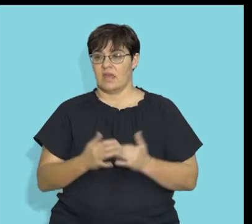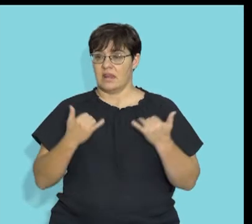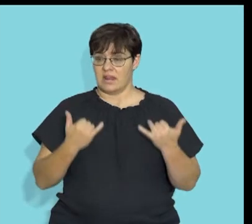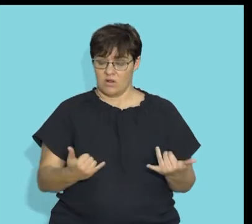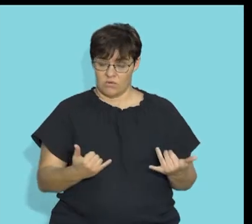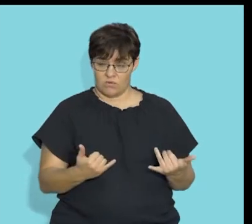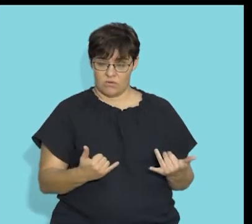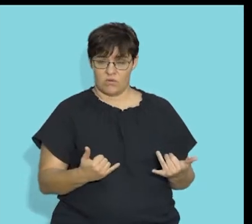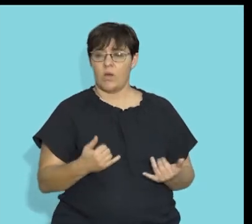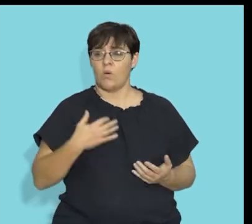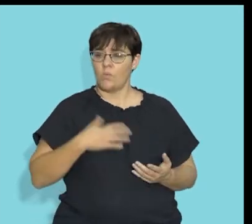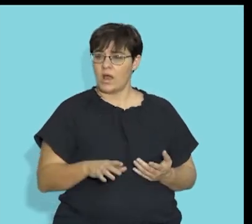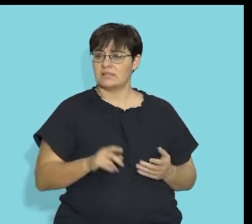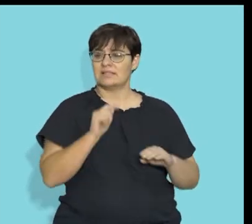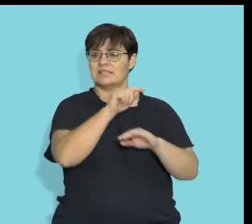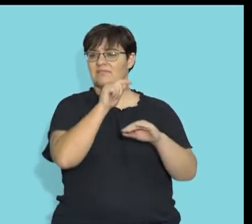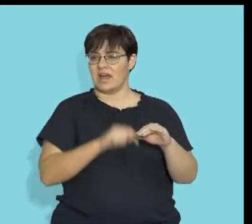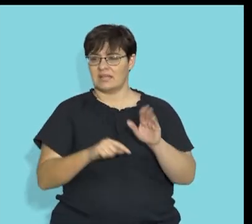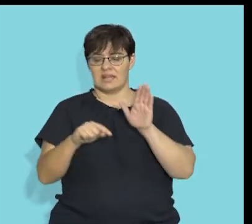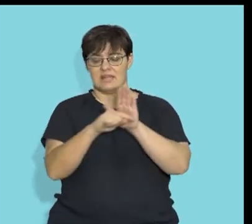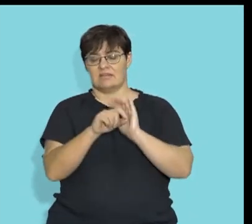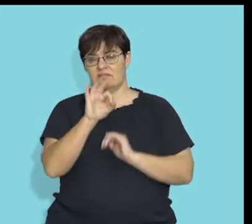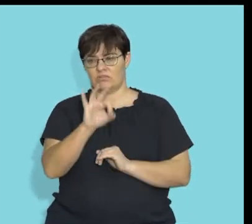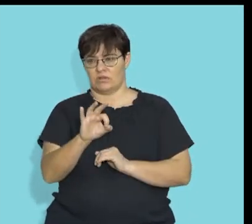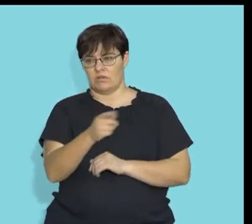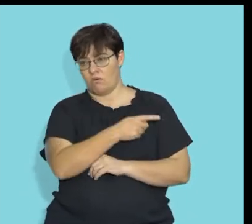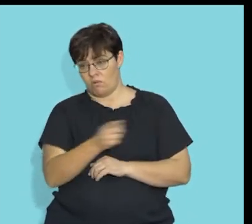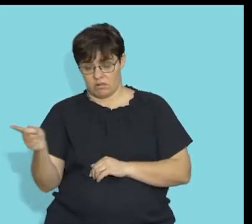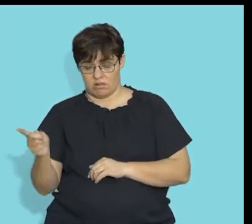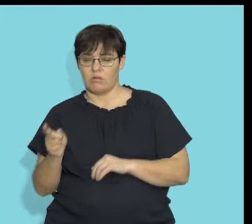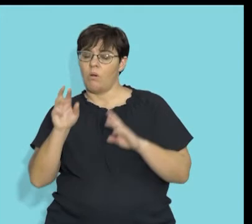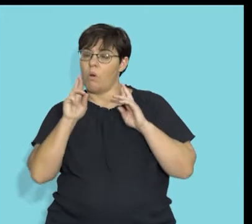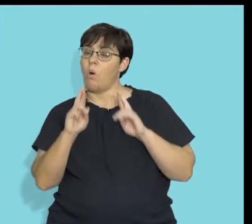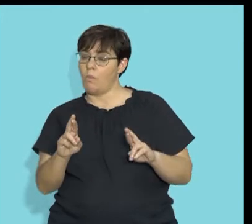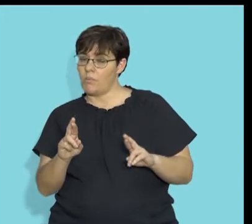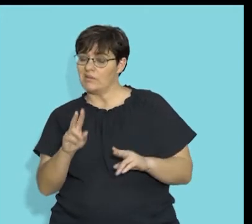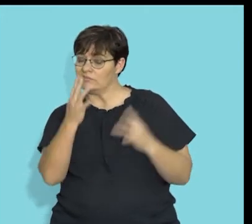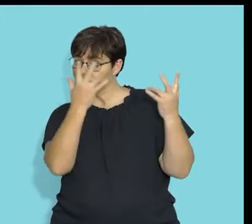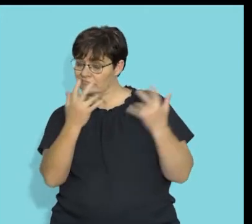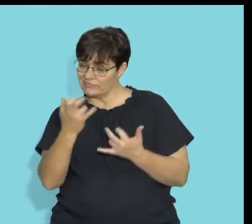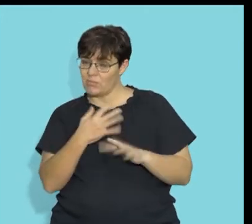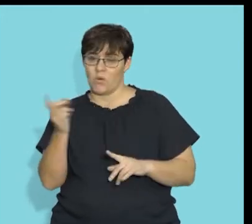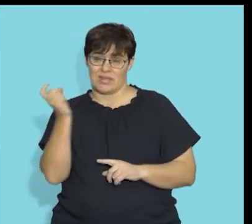At this point, I want to divide by negative 3 in the hopes that it will make my actual equation a bit